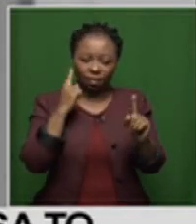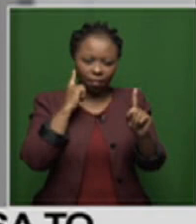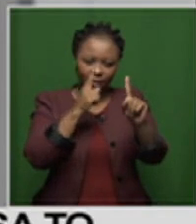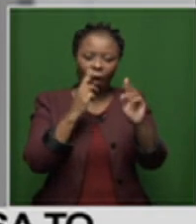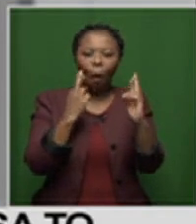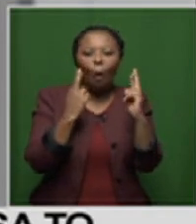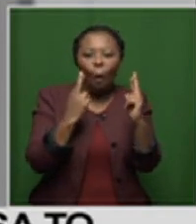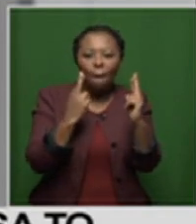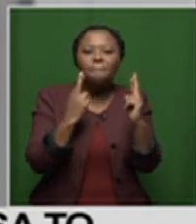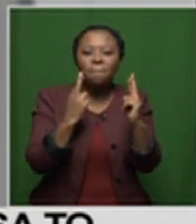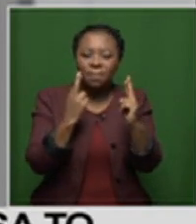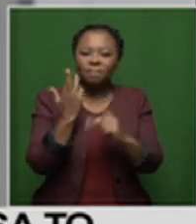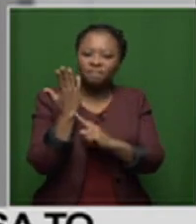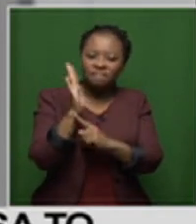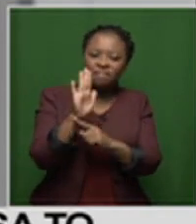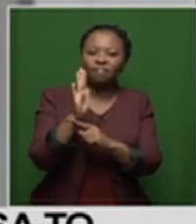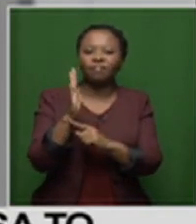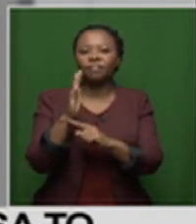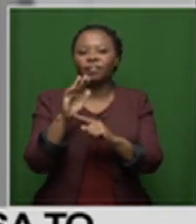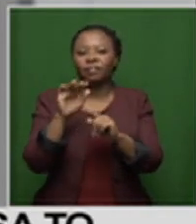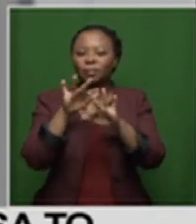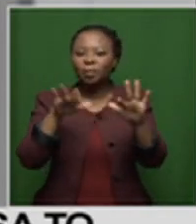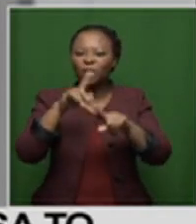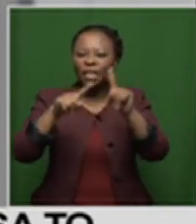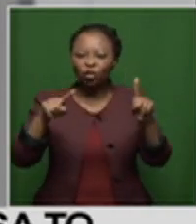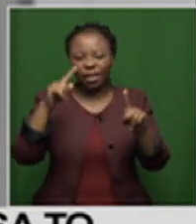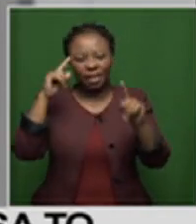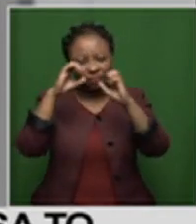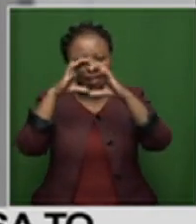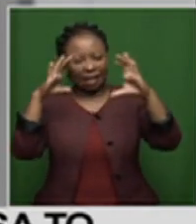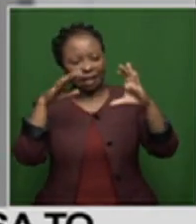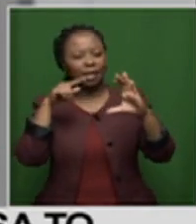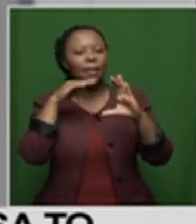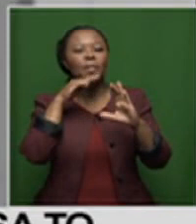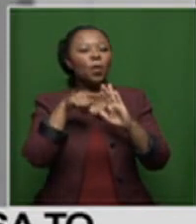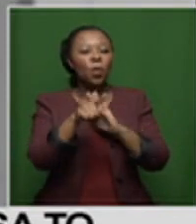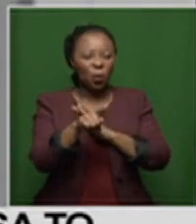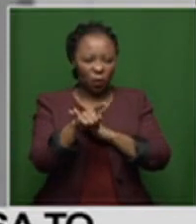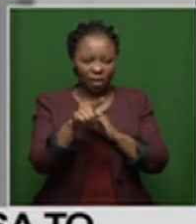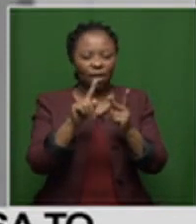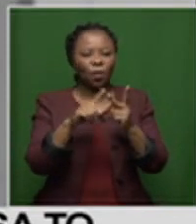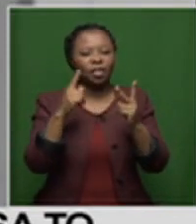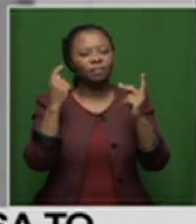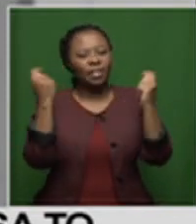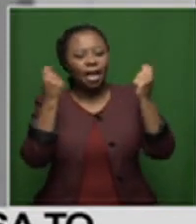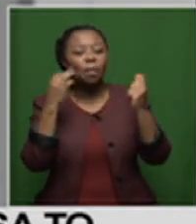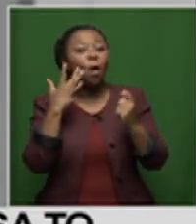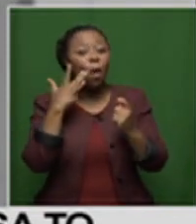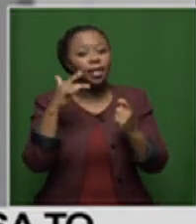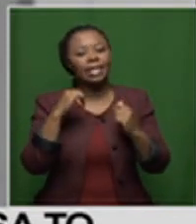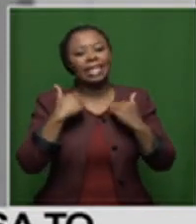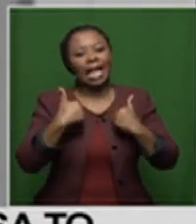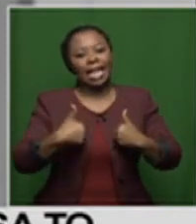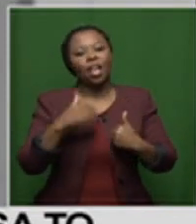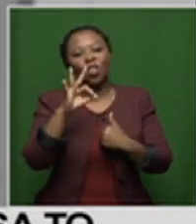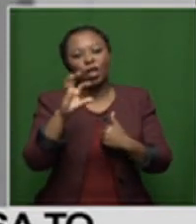it reflects on the people, on what the vision is. And we will be celebrating this on Sunday, the